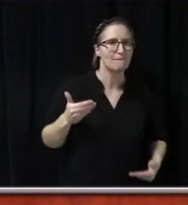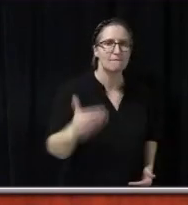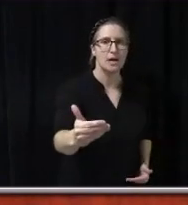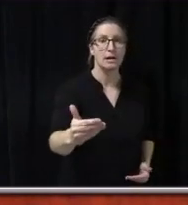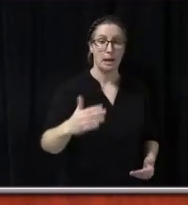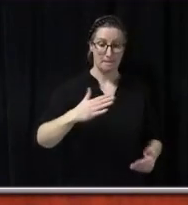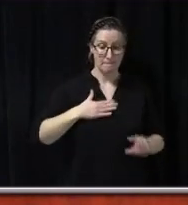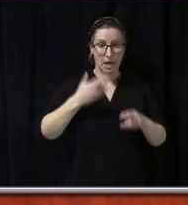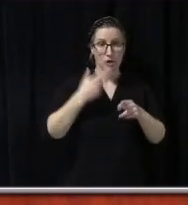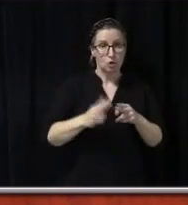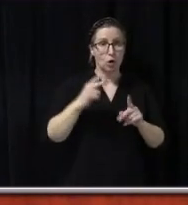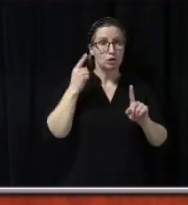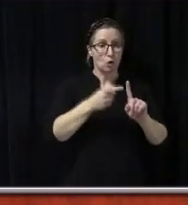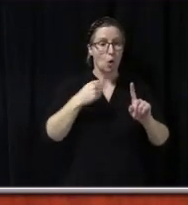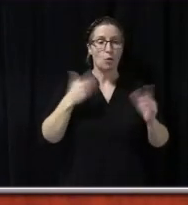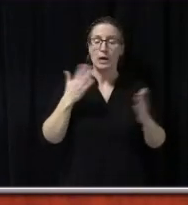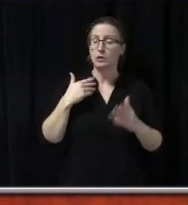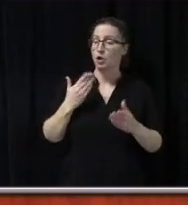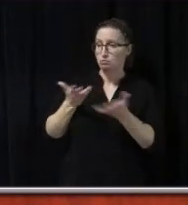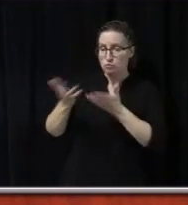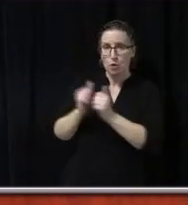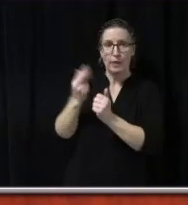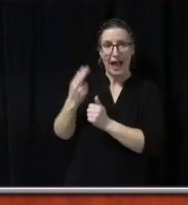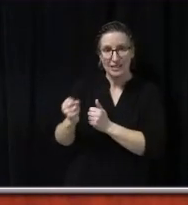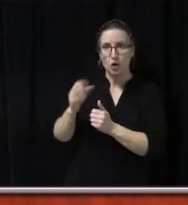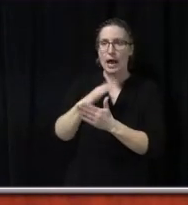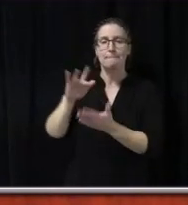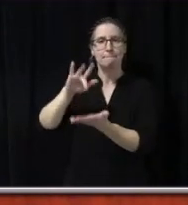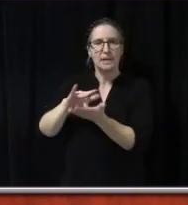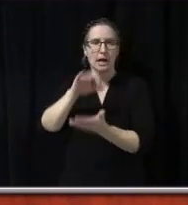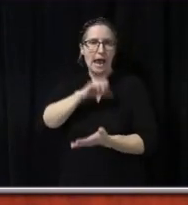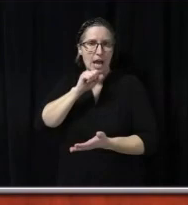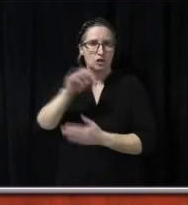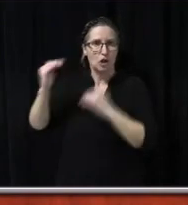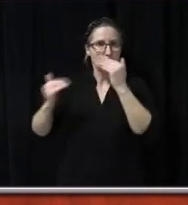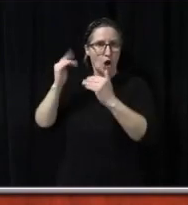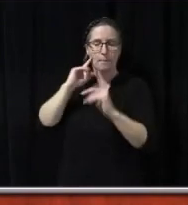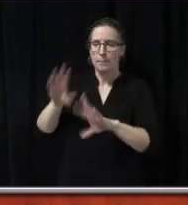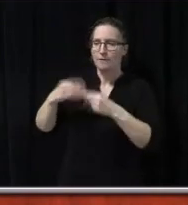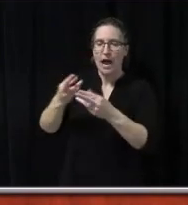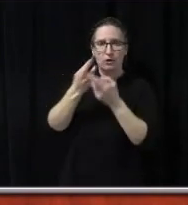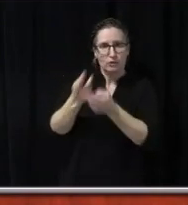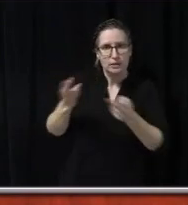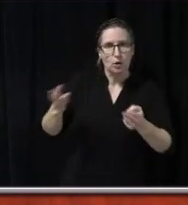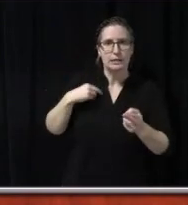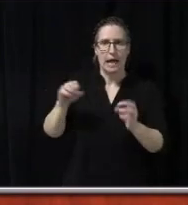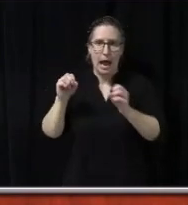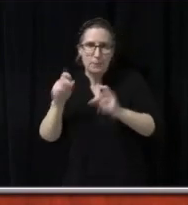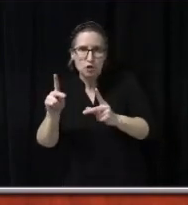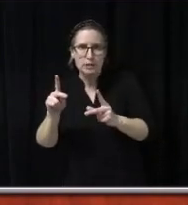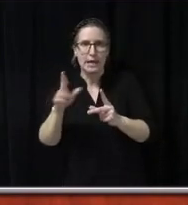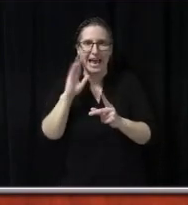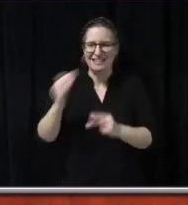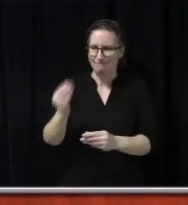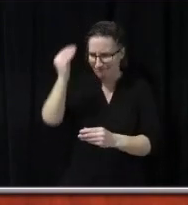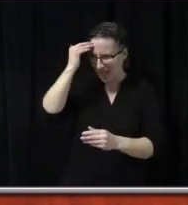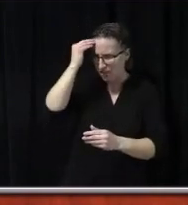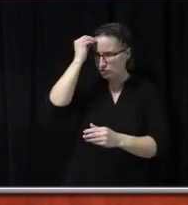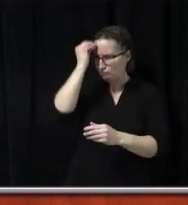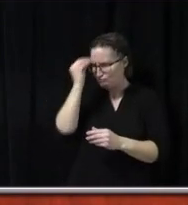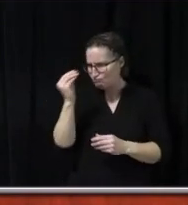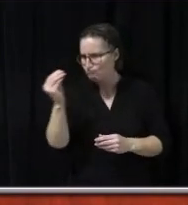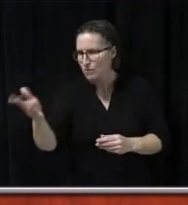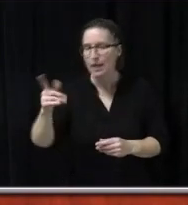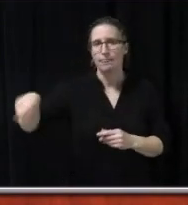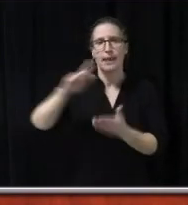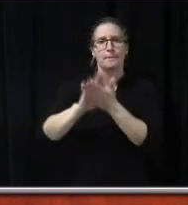my short-term goals are to work with high school and middle-aged adults to provide resources, opportunities, and knowledge they need to